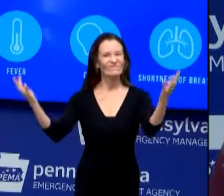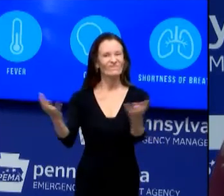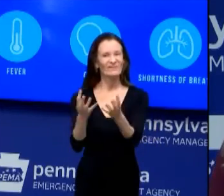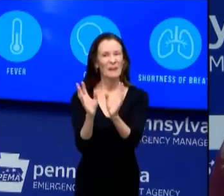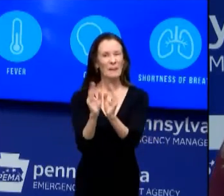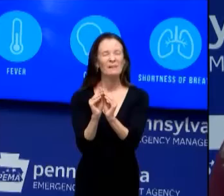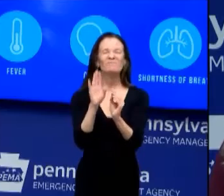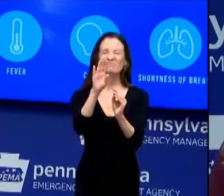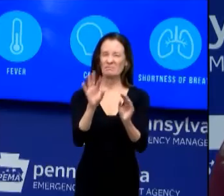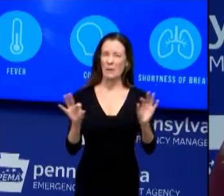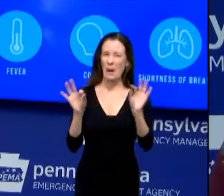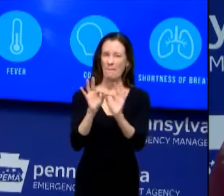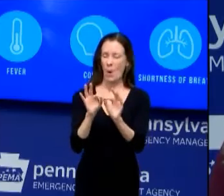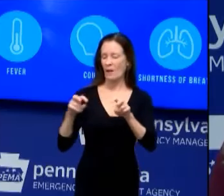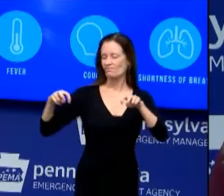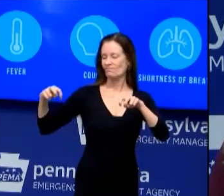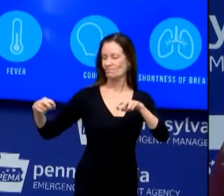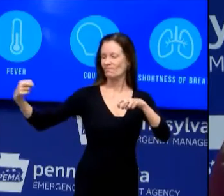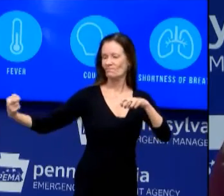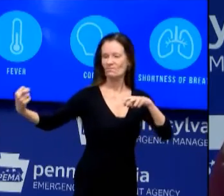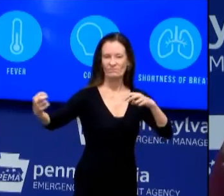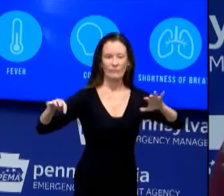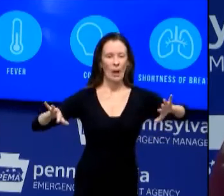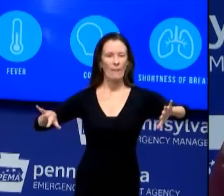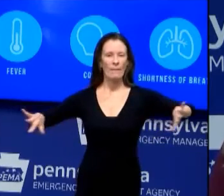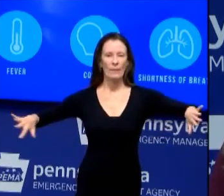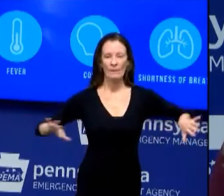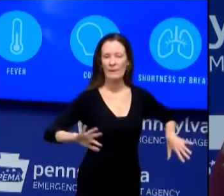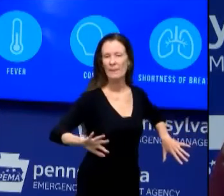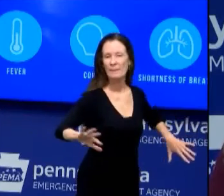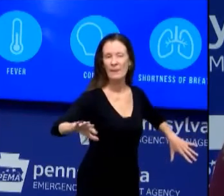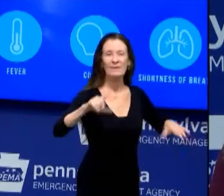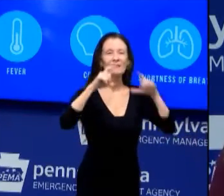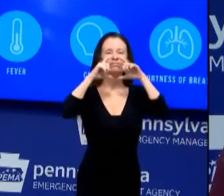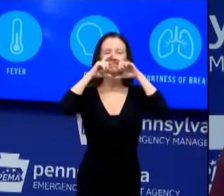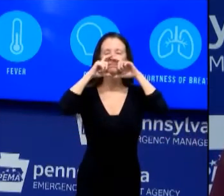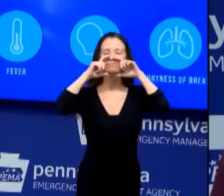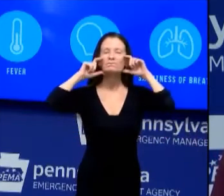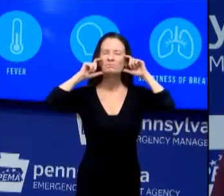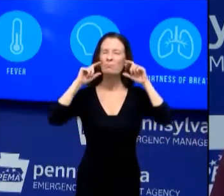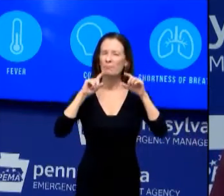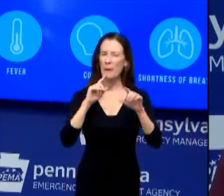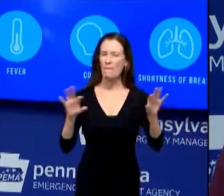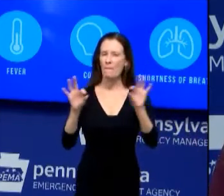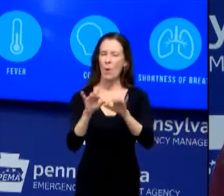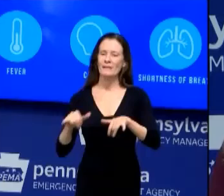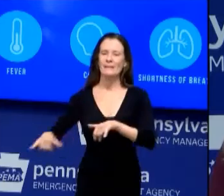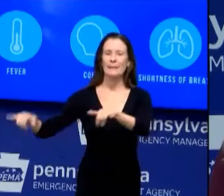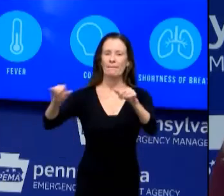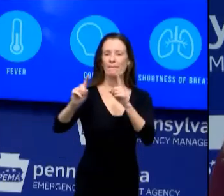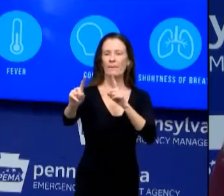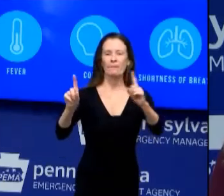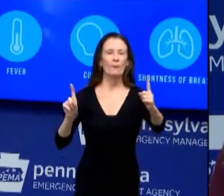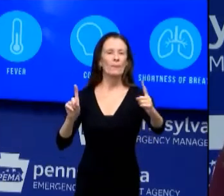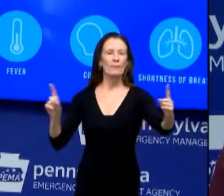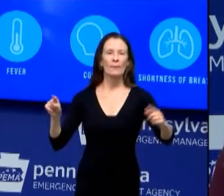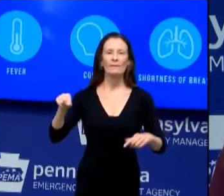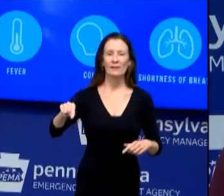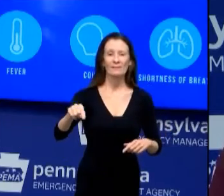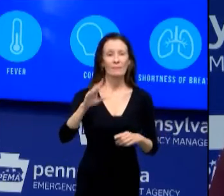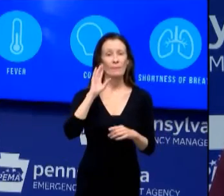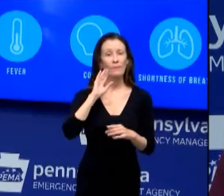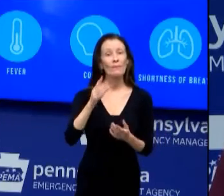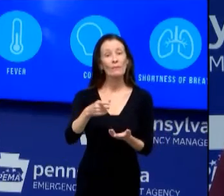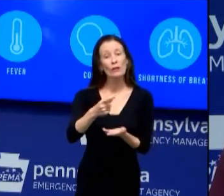Treatment for substance use disorder is considered a life-sustaining activity, an essential activity that you need